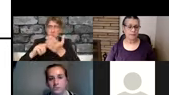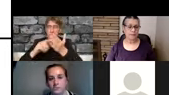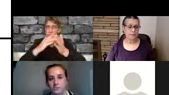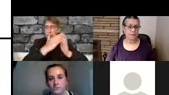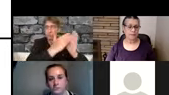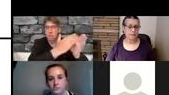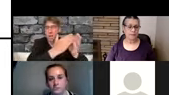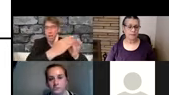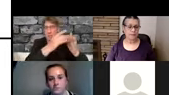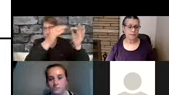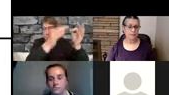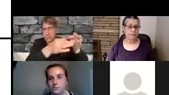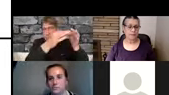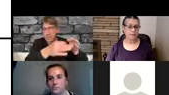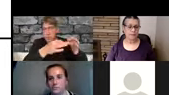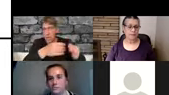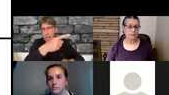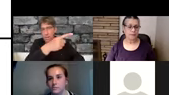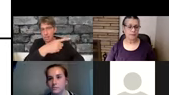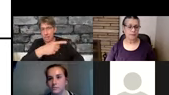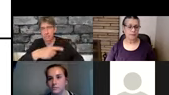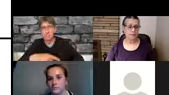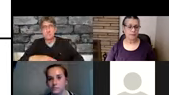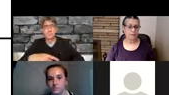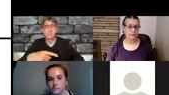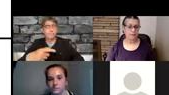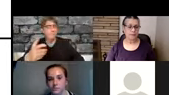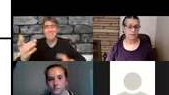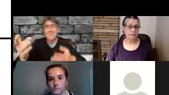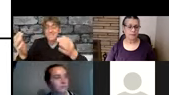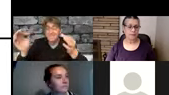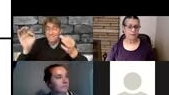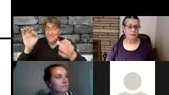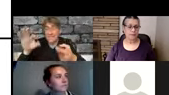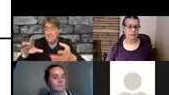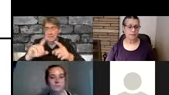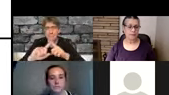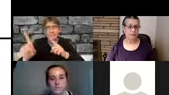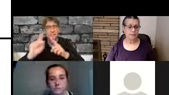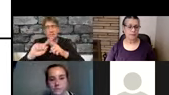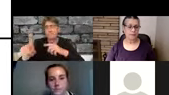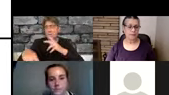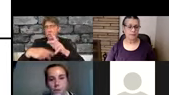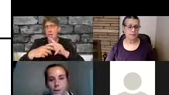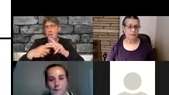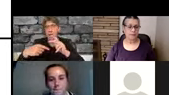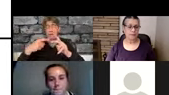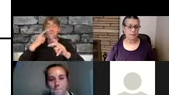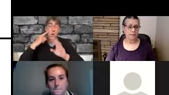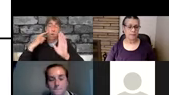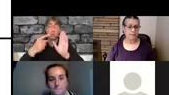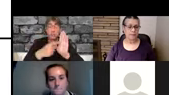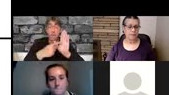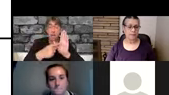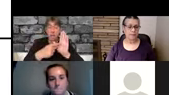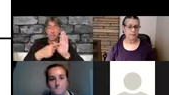We have an opportunity to ask you for all kinds of different feedback. Here are some of the things that we are thinking about. Anna laid